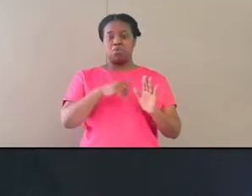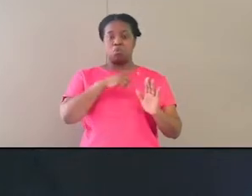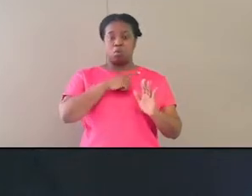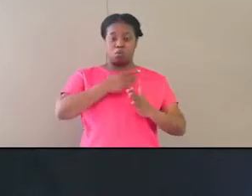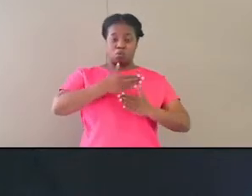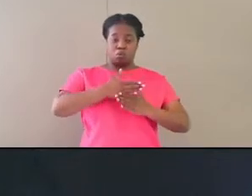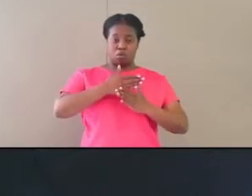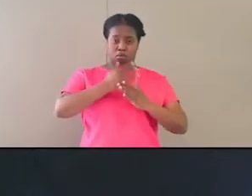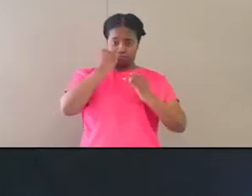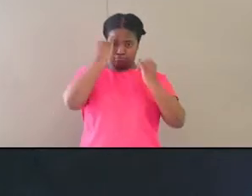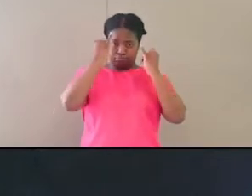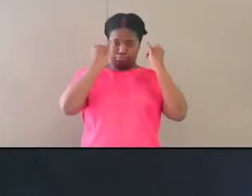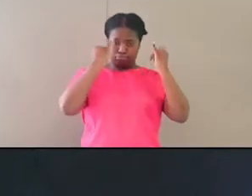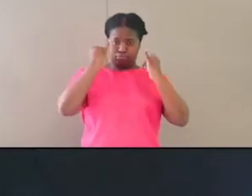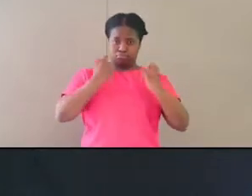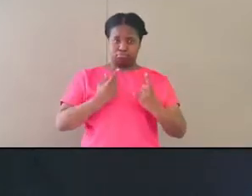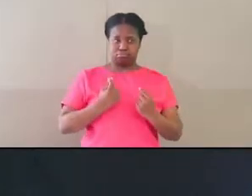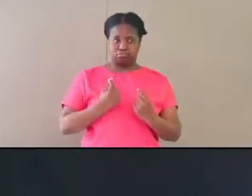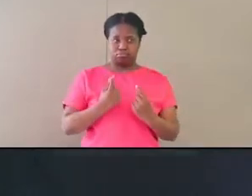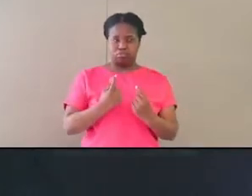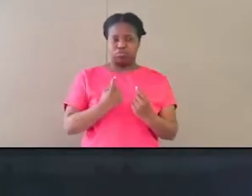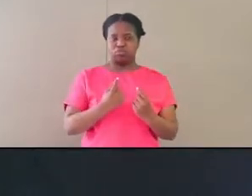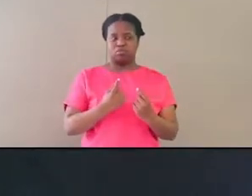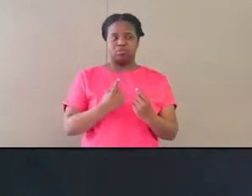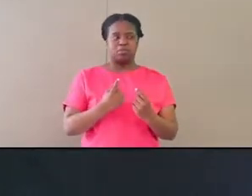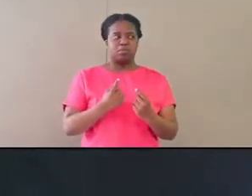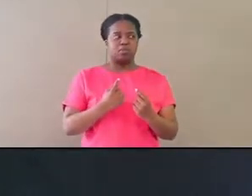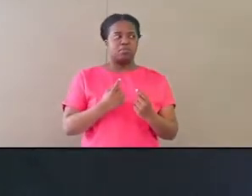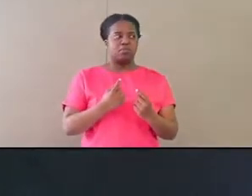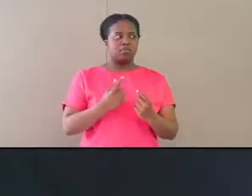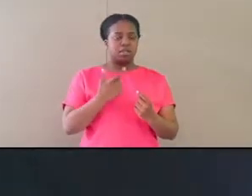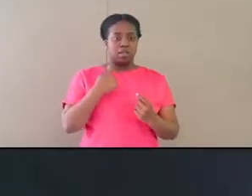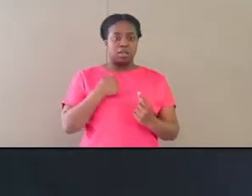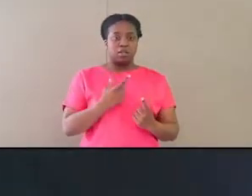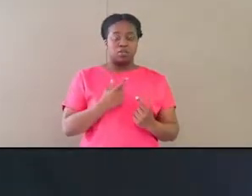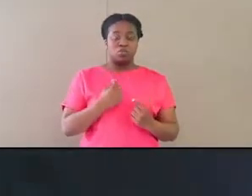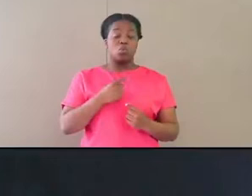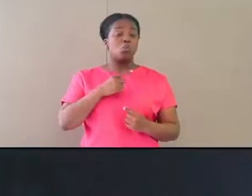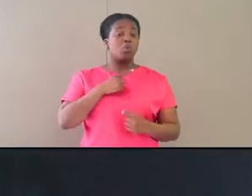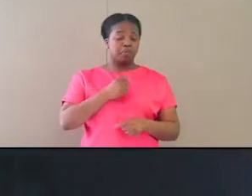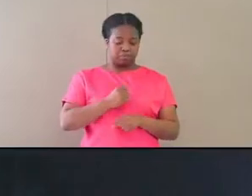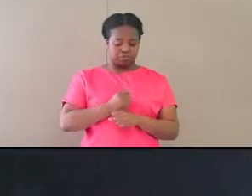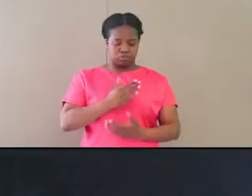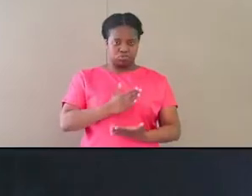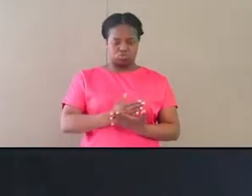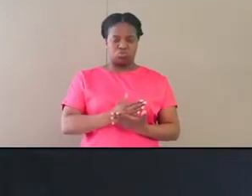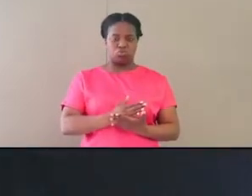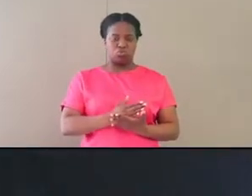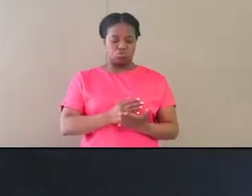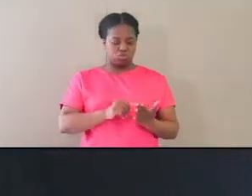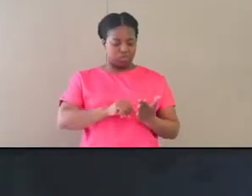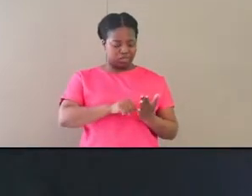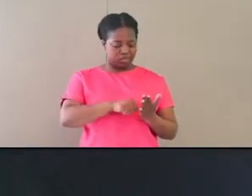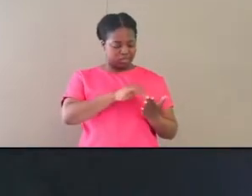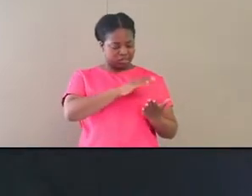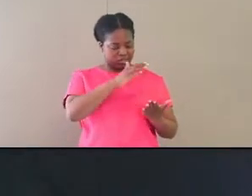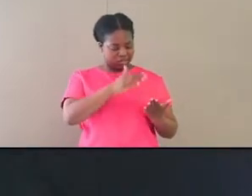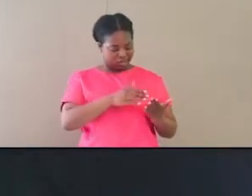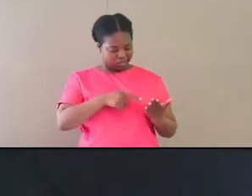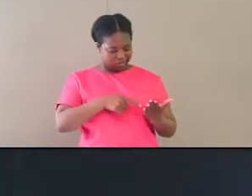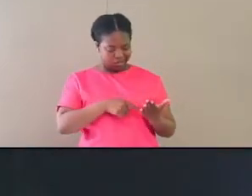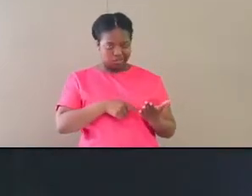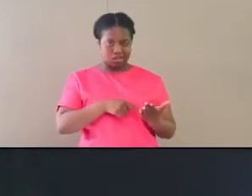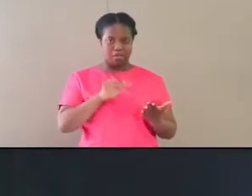good initiatives that they are taking to ensure that social security is